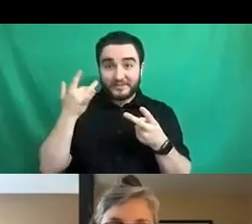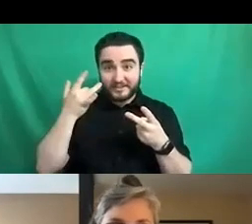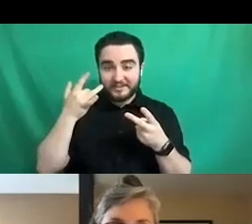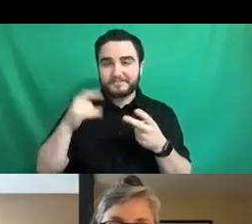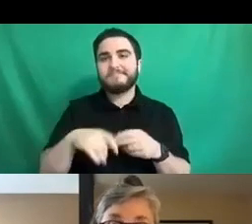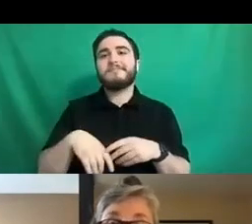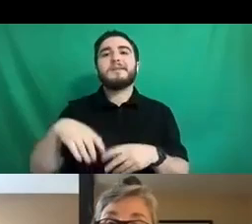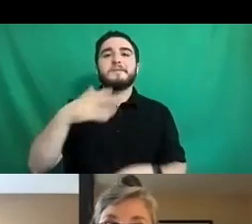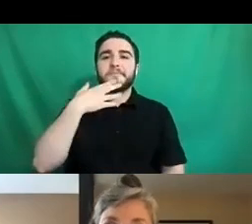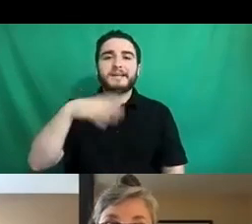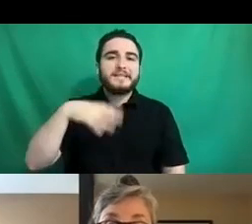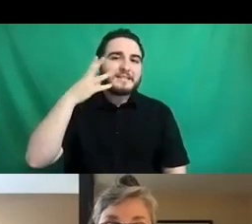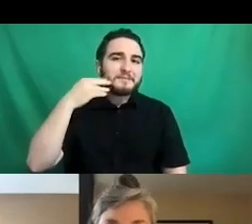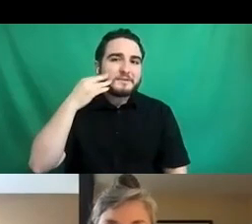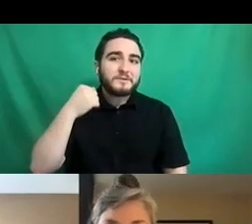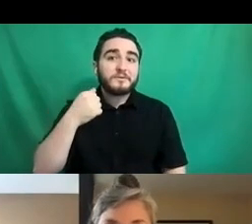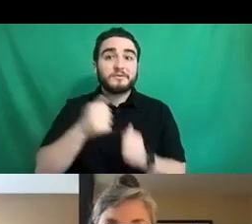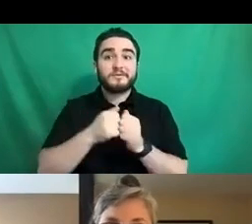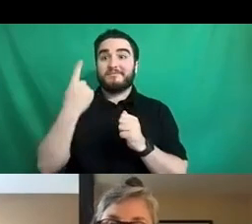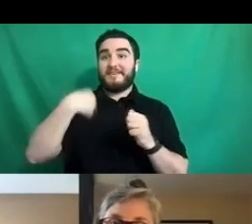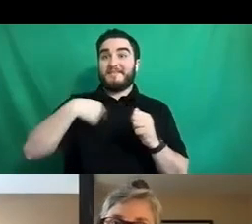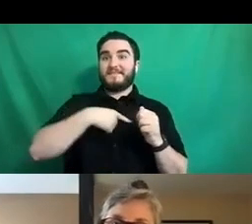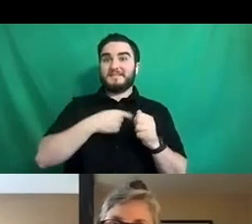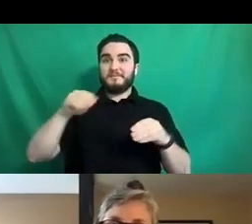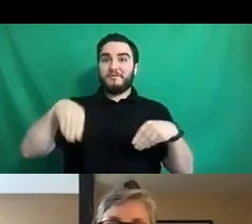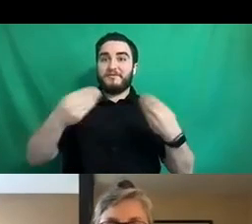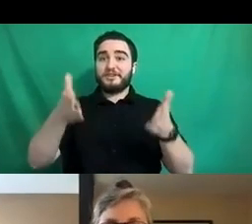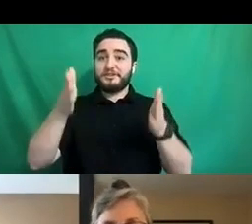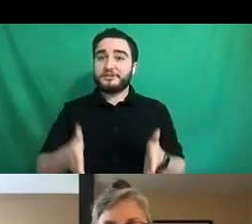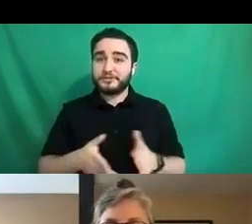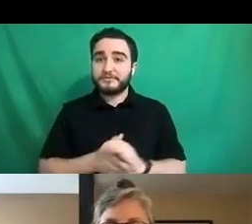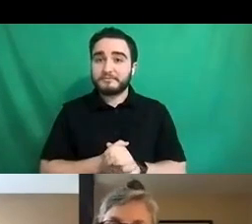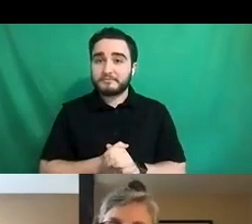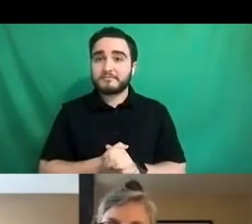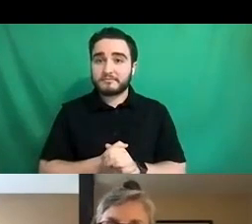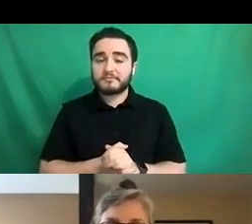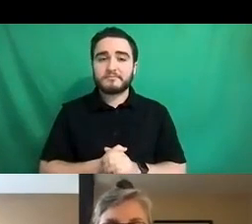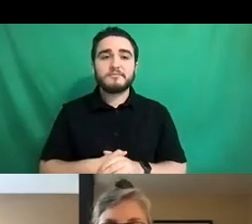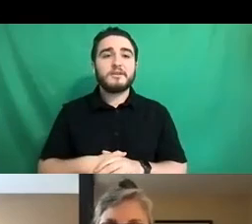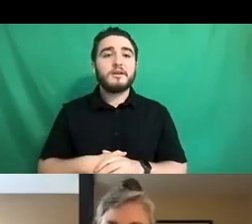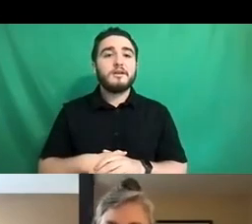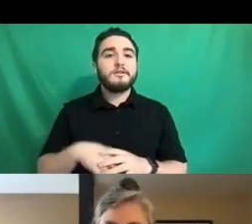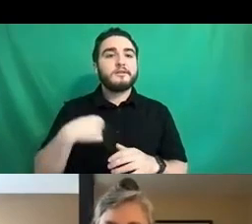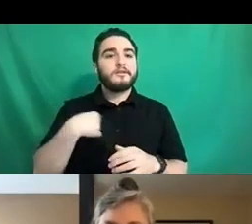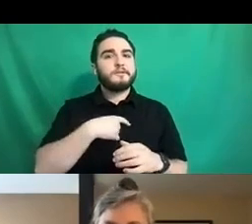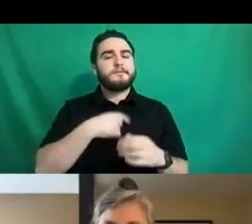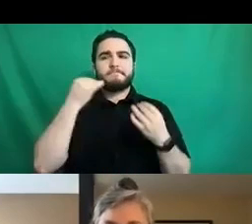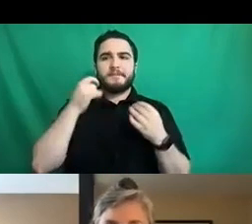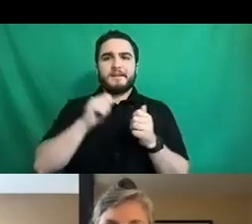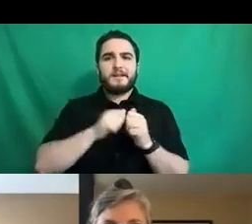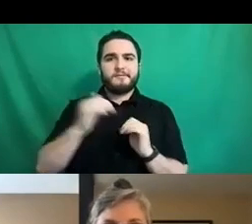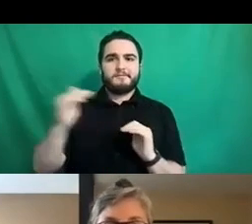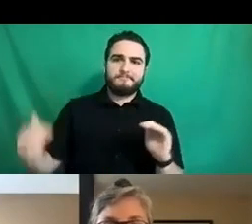bad experience with one of us providers. So in order to kind of think about how to right those